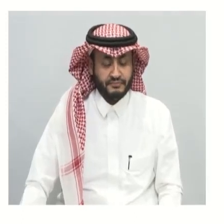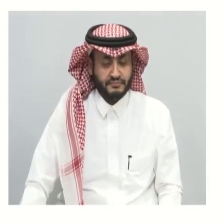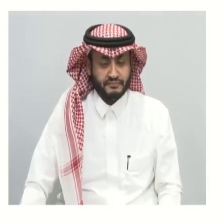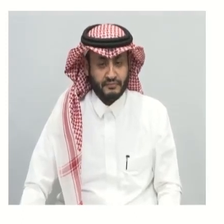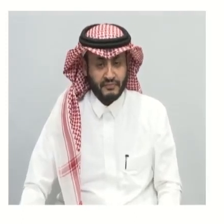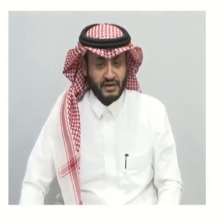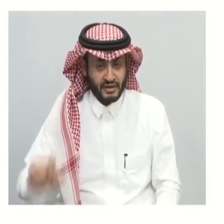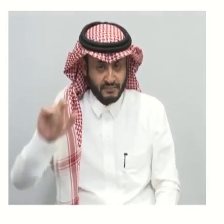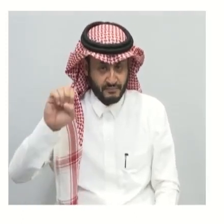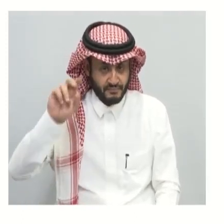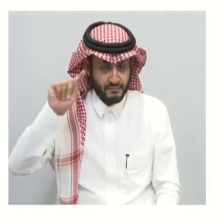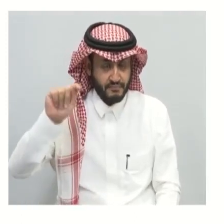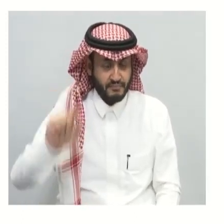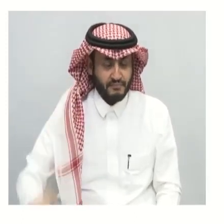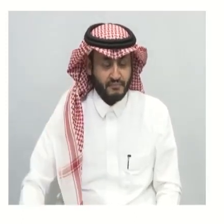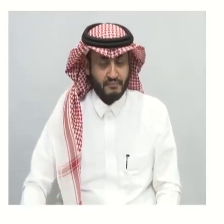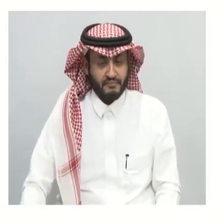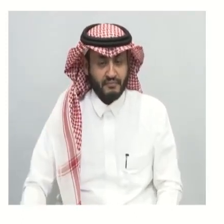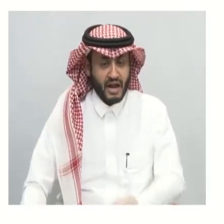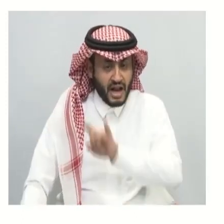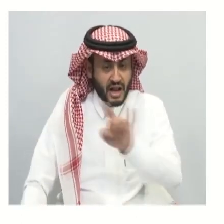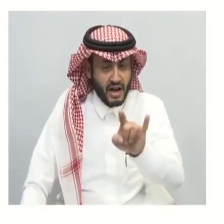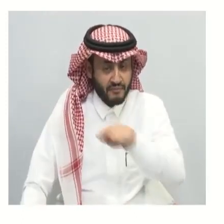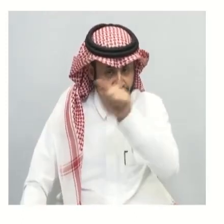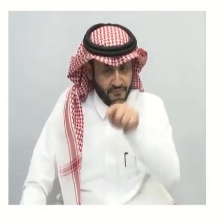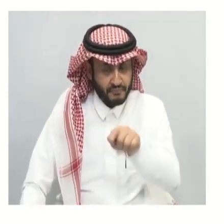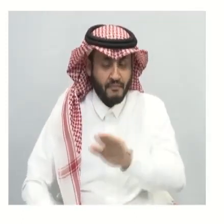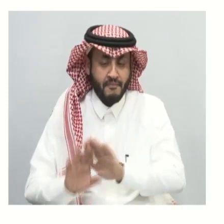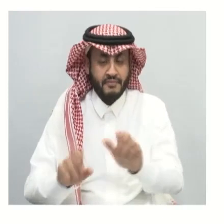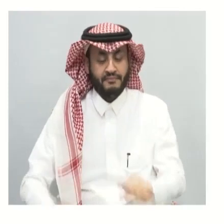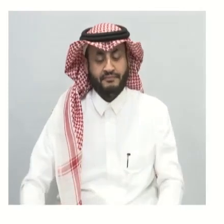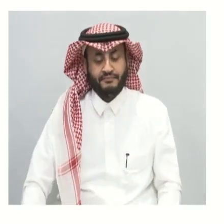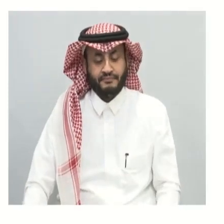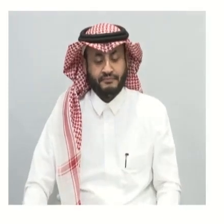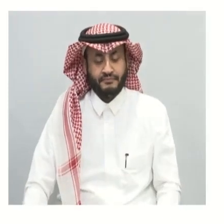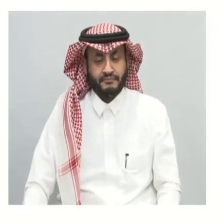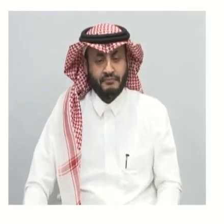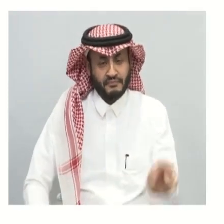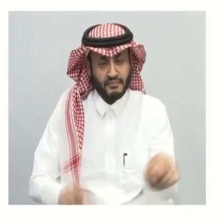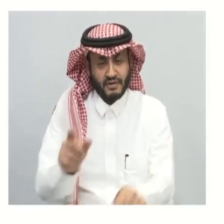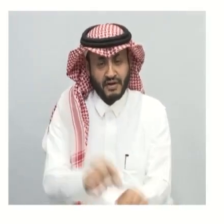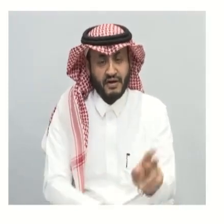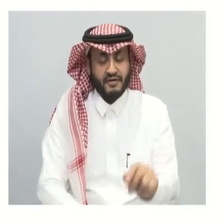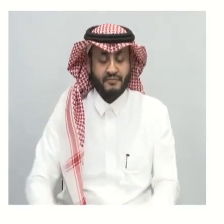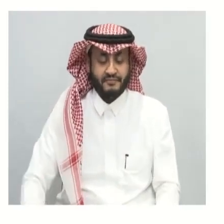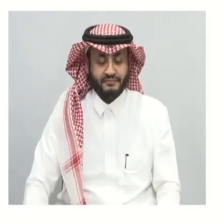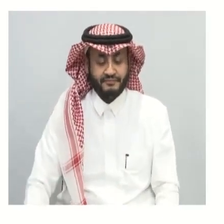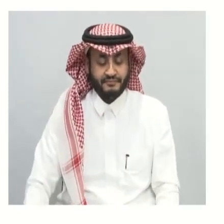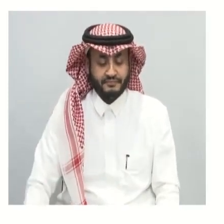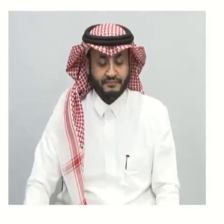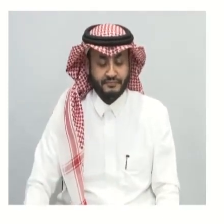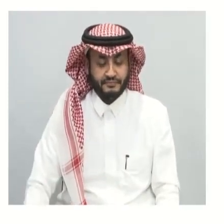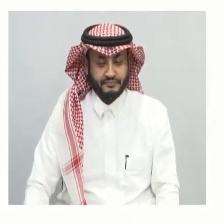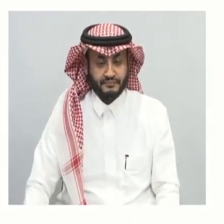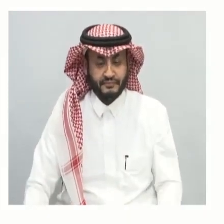both the affirmative, the negative sentences as well as in questions. However, yet